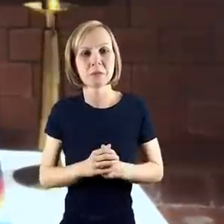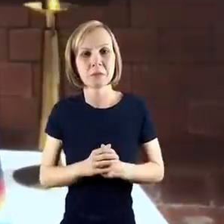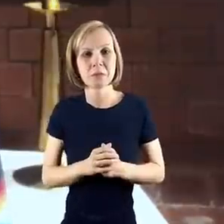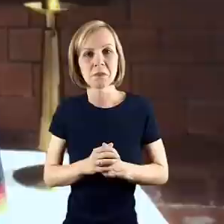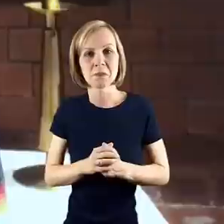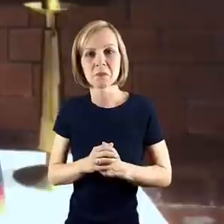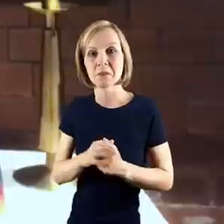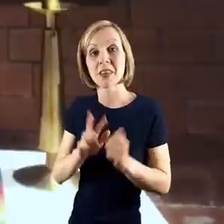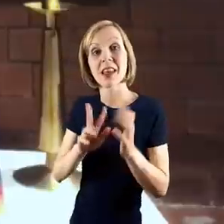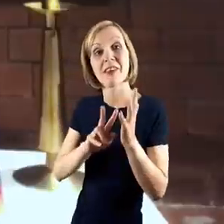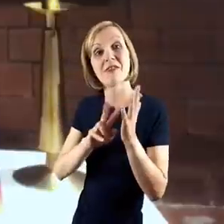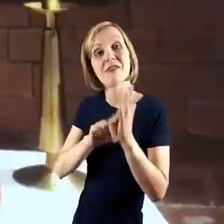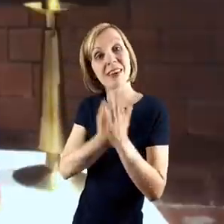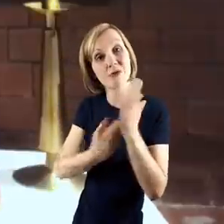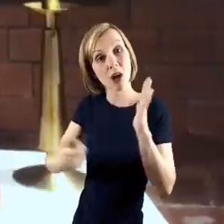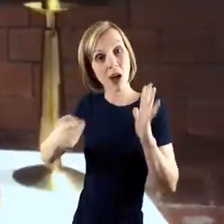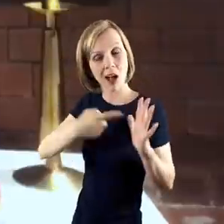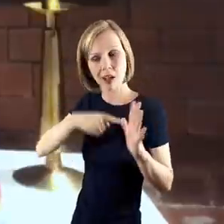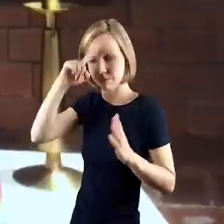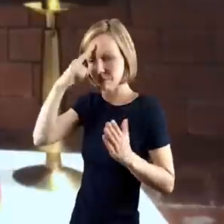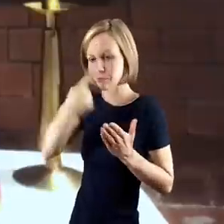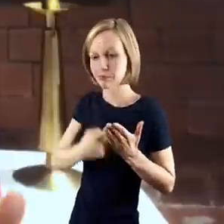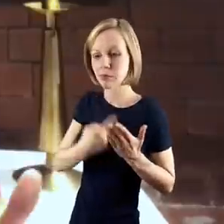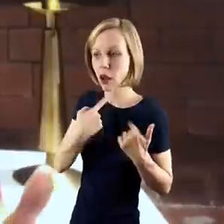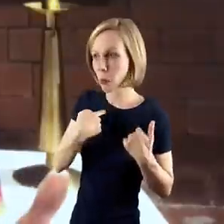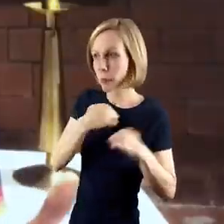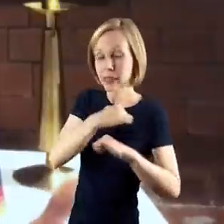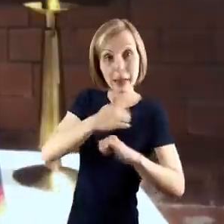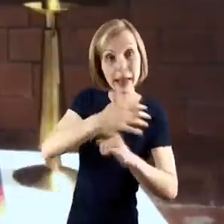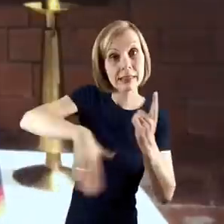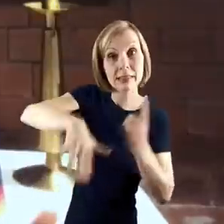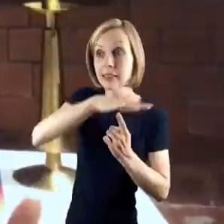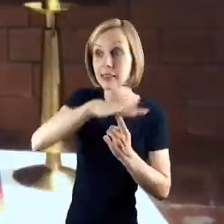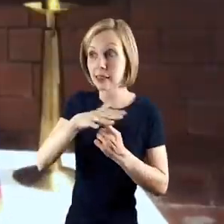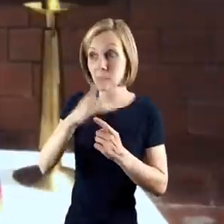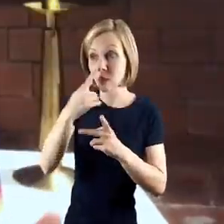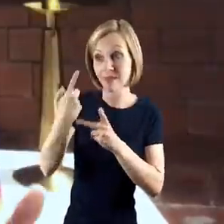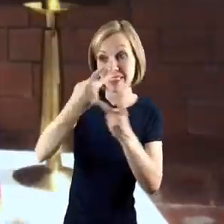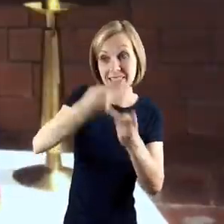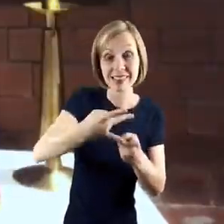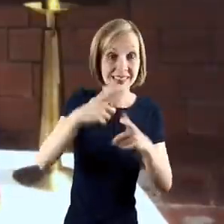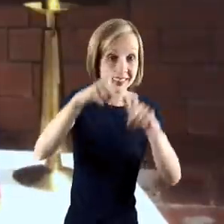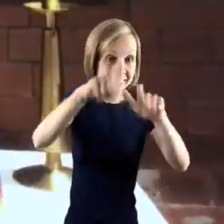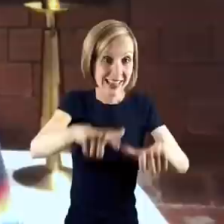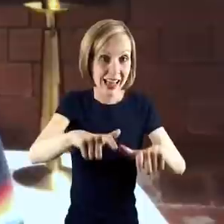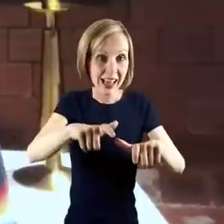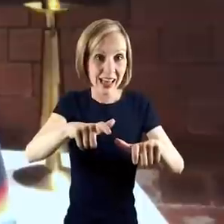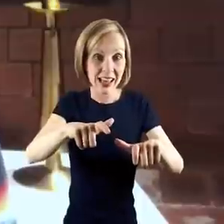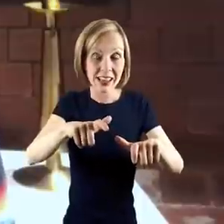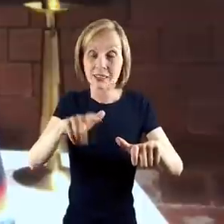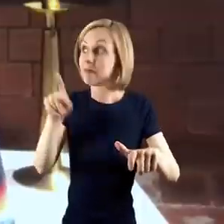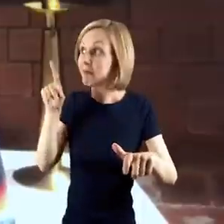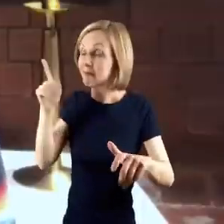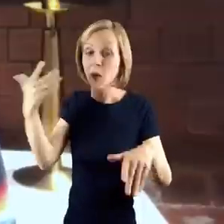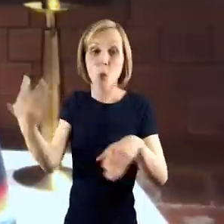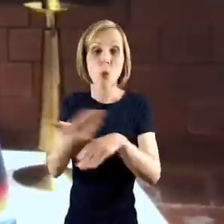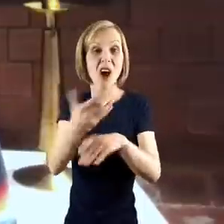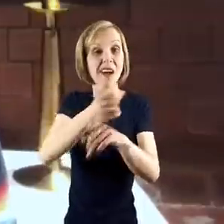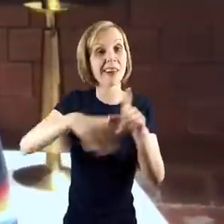Where Vera made room for Brandon, she found that she had also made room for God to be at